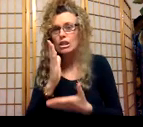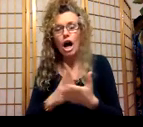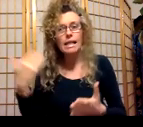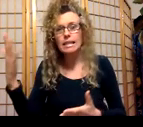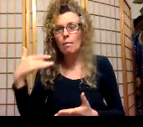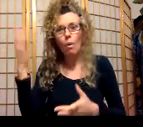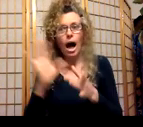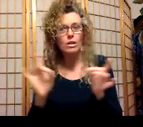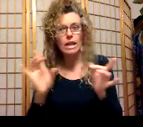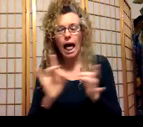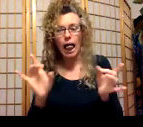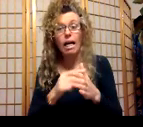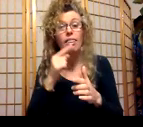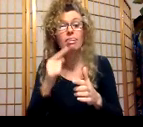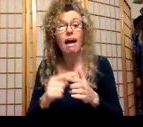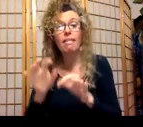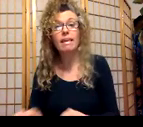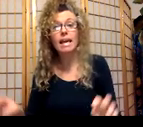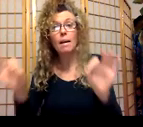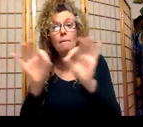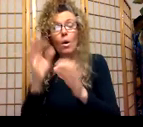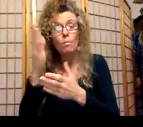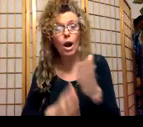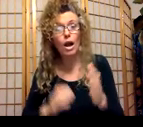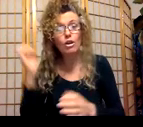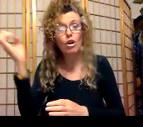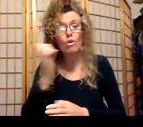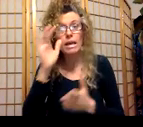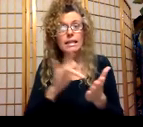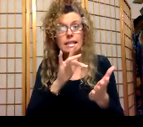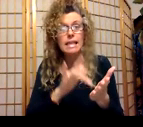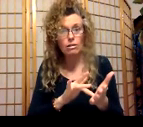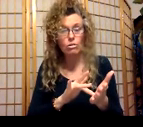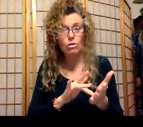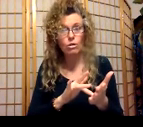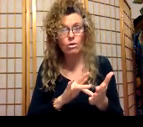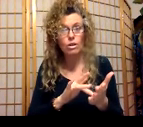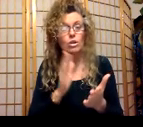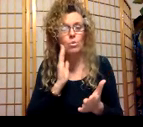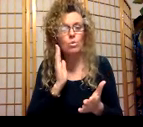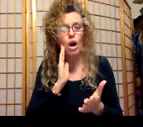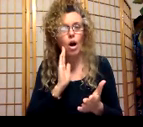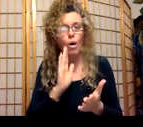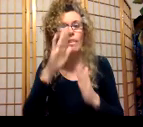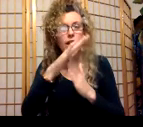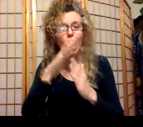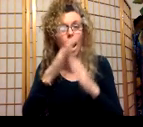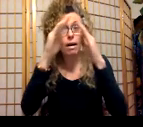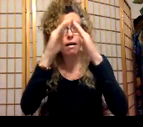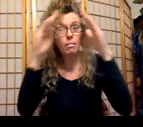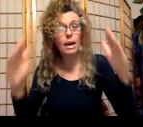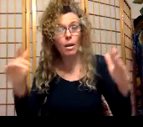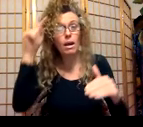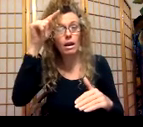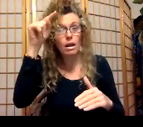wild tale. And then the important part, the European Central Bank, you know, the one on the top of the pyramid, has